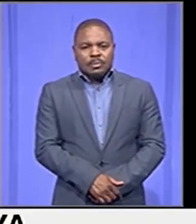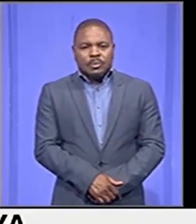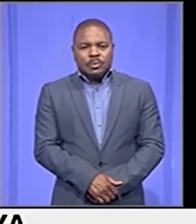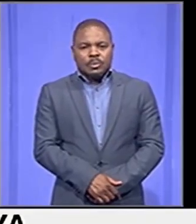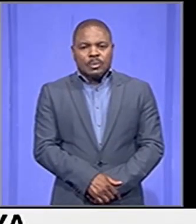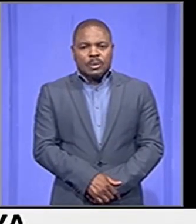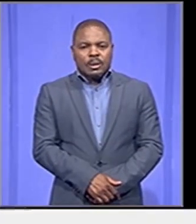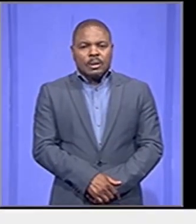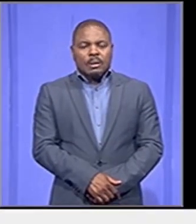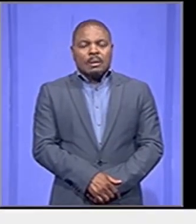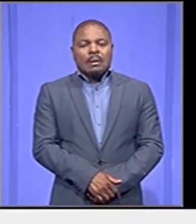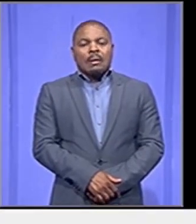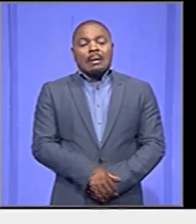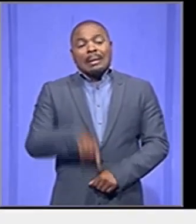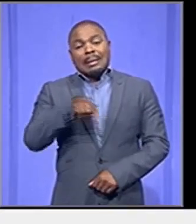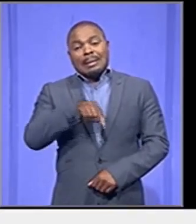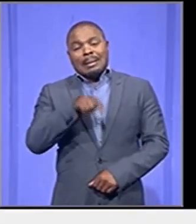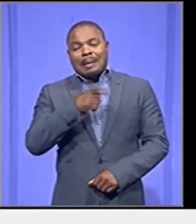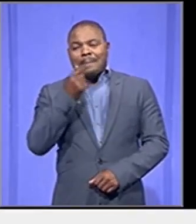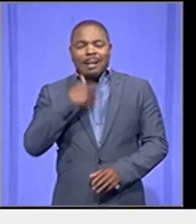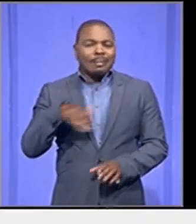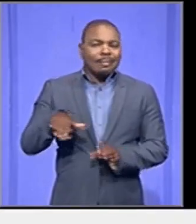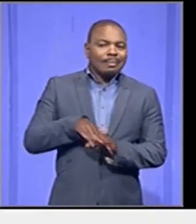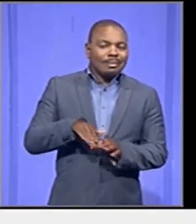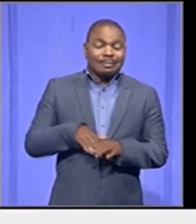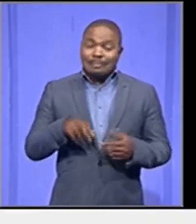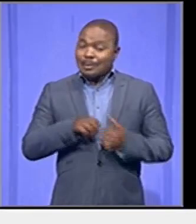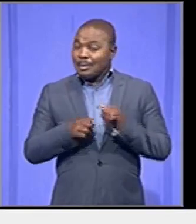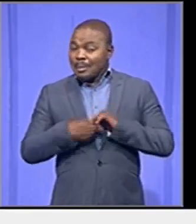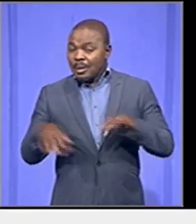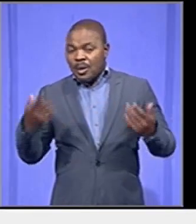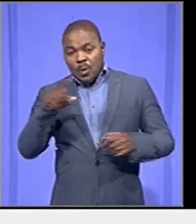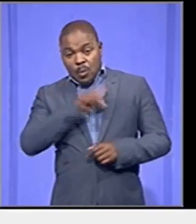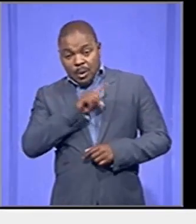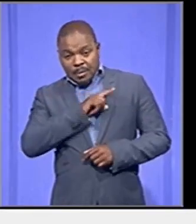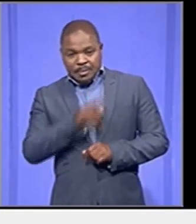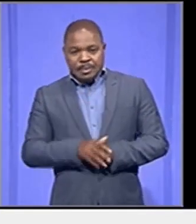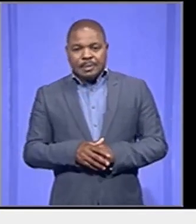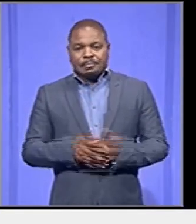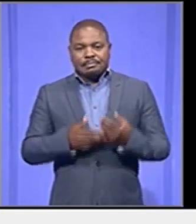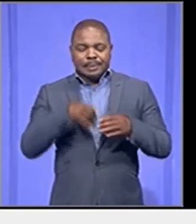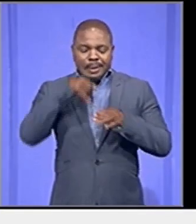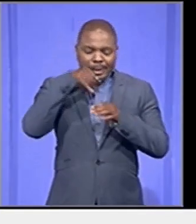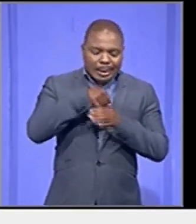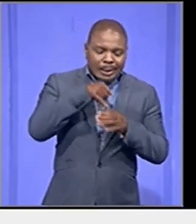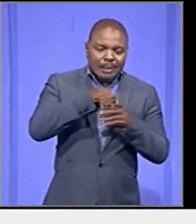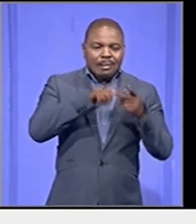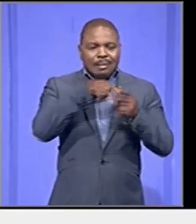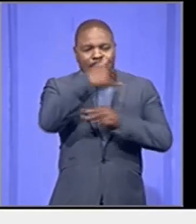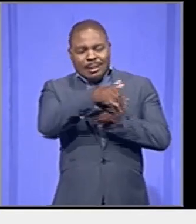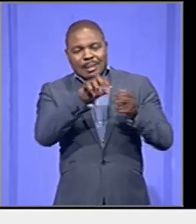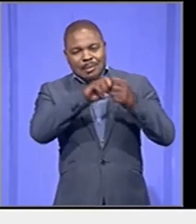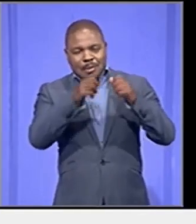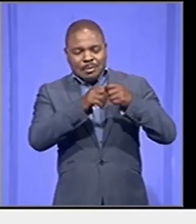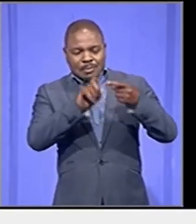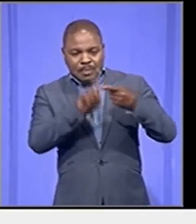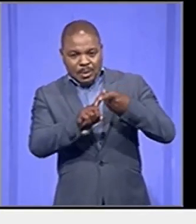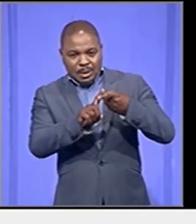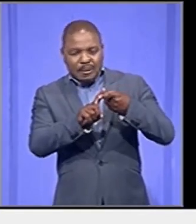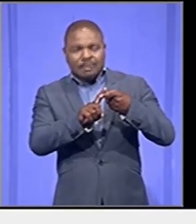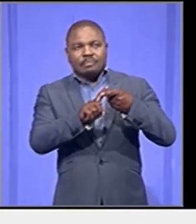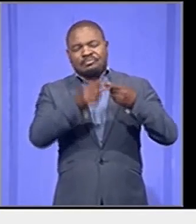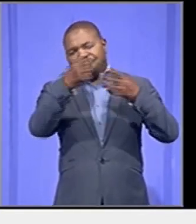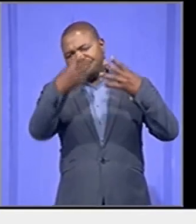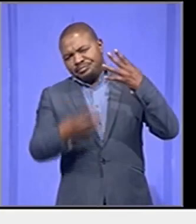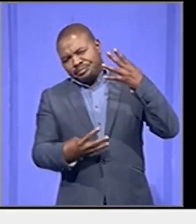The significant underperformance of revenue can be attributed to a variety of internal and external factors, including but not